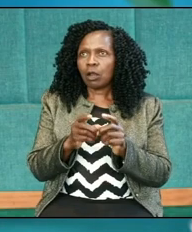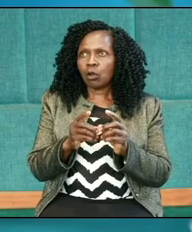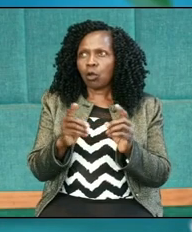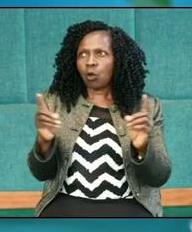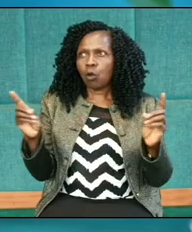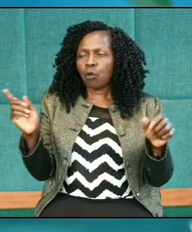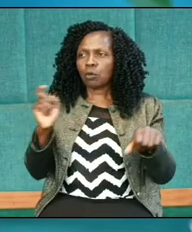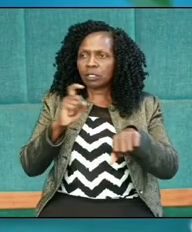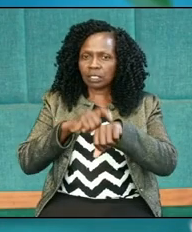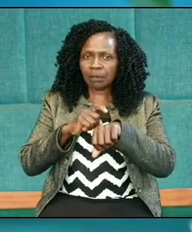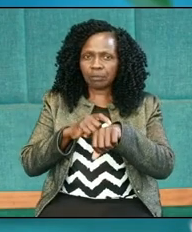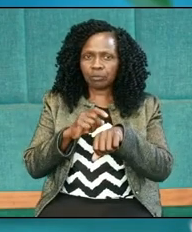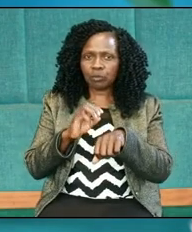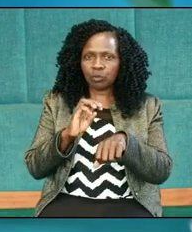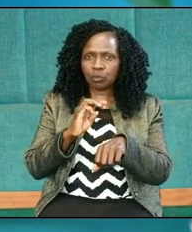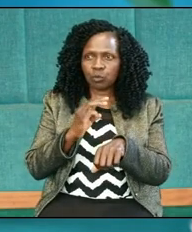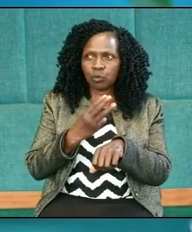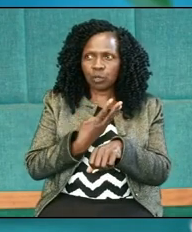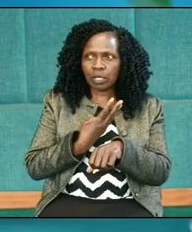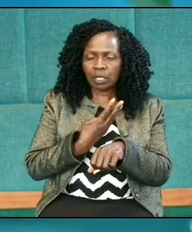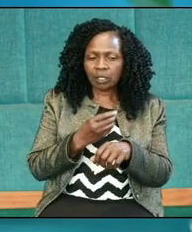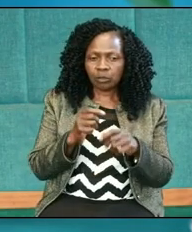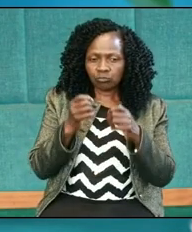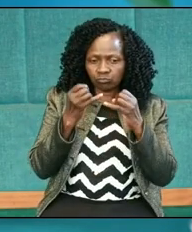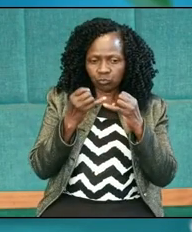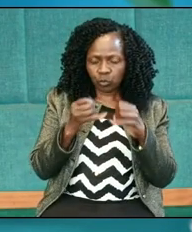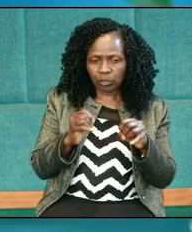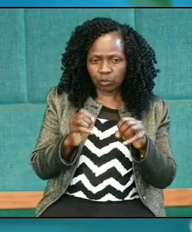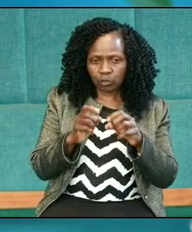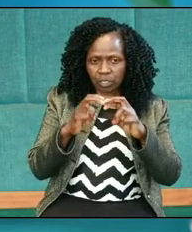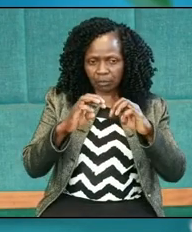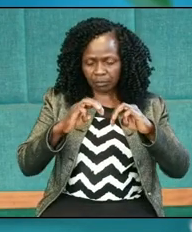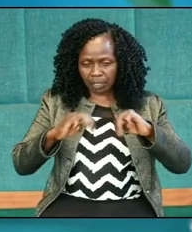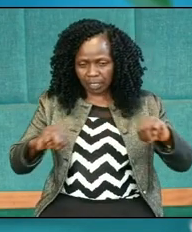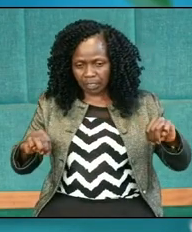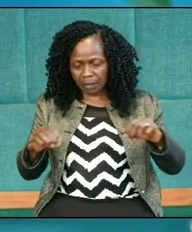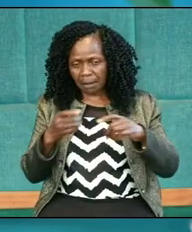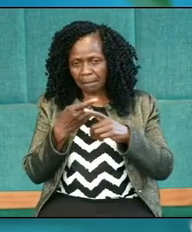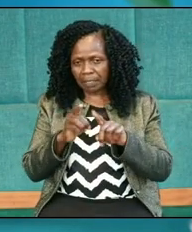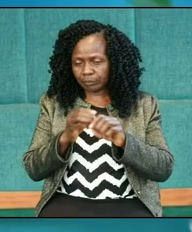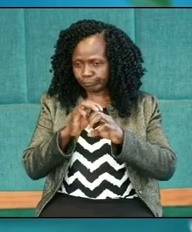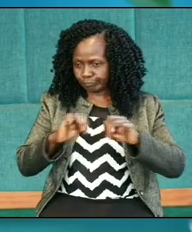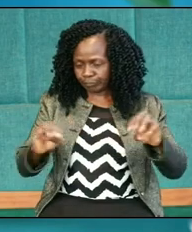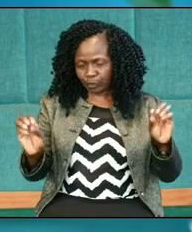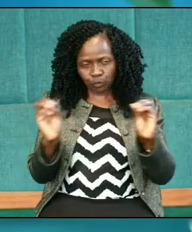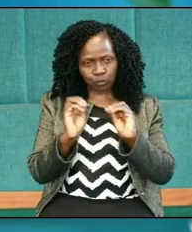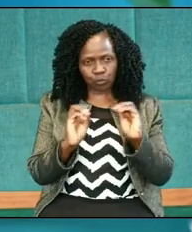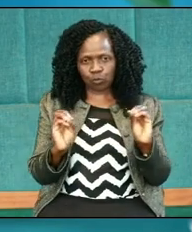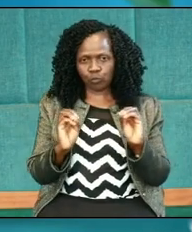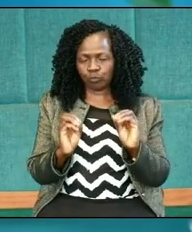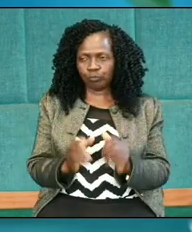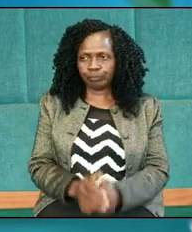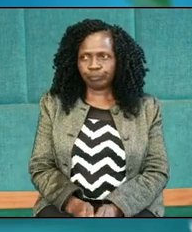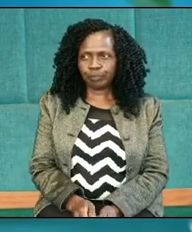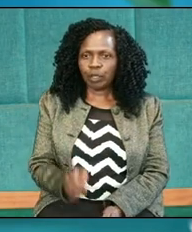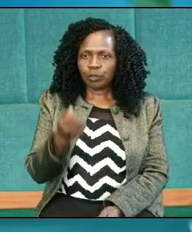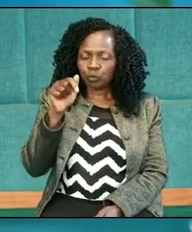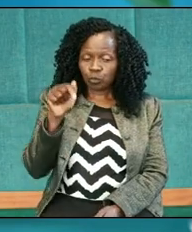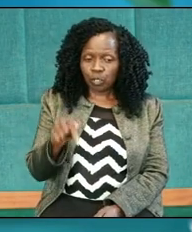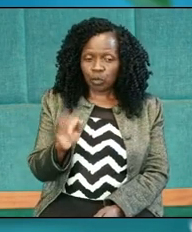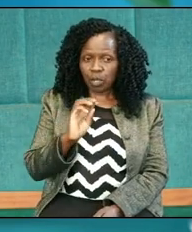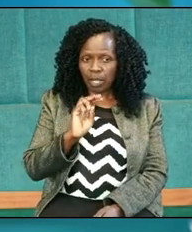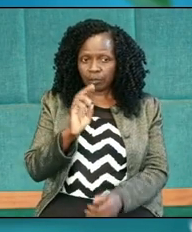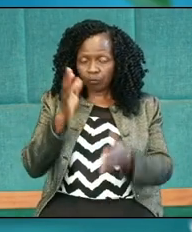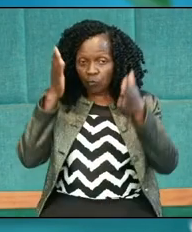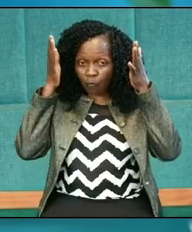time we have actually tried to separate them, but they are inseparable as we'll be looking at. So today we're